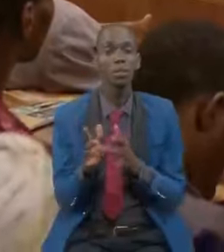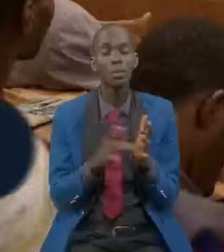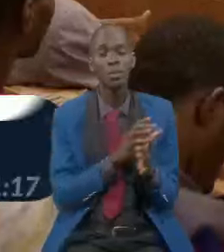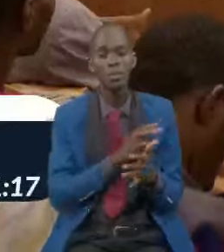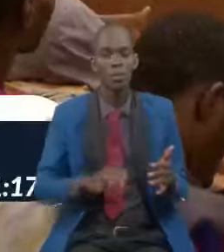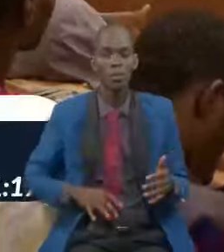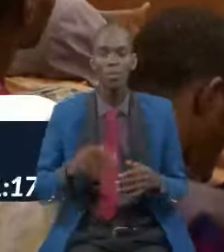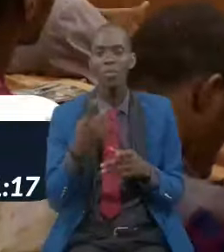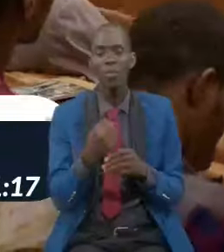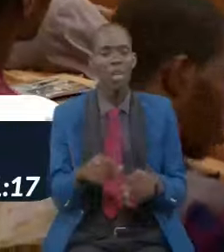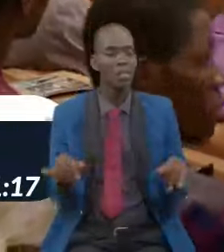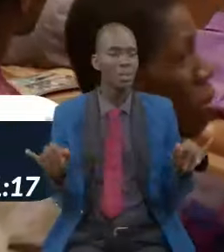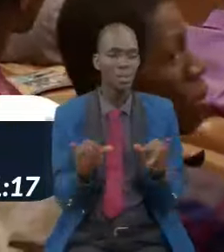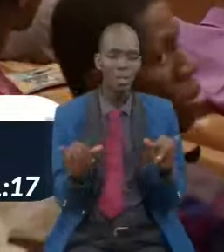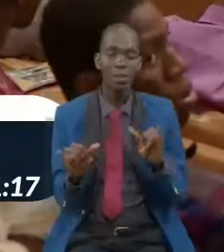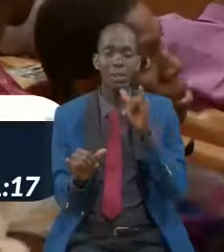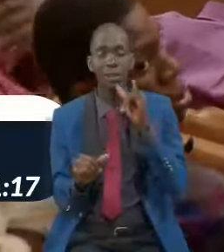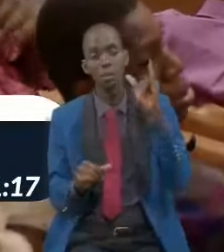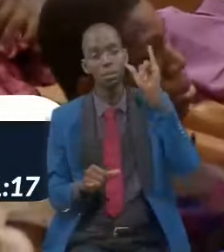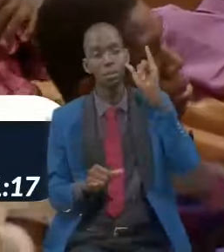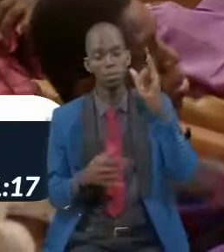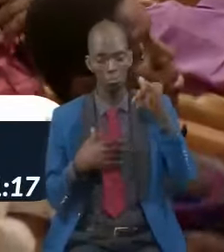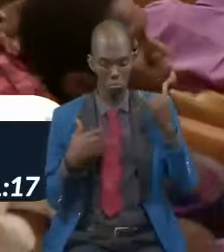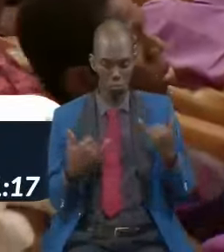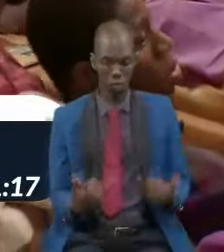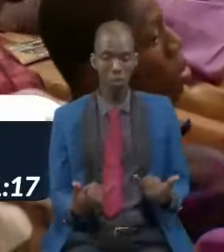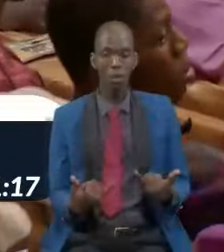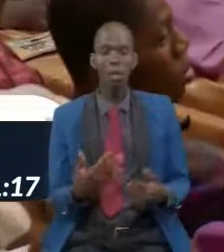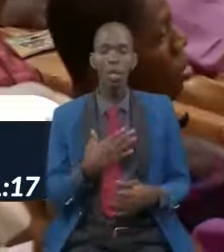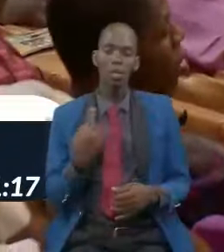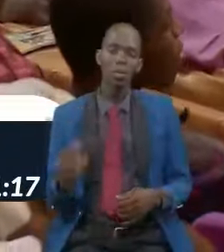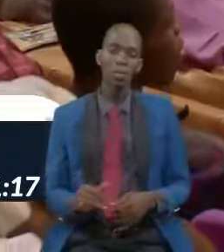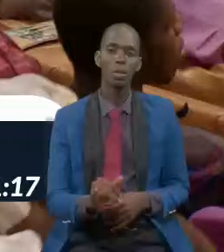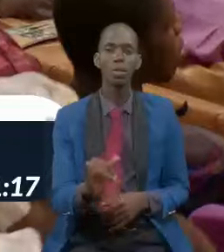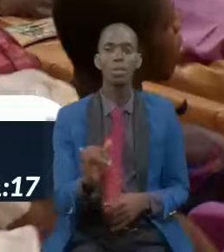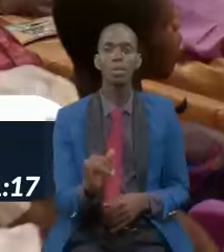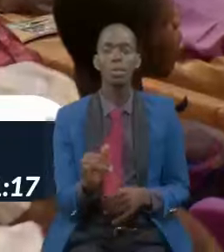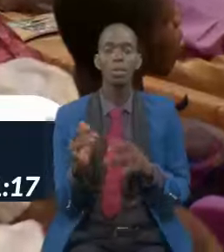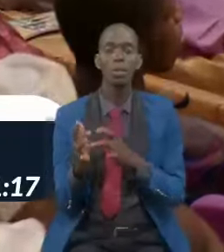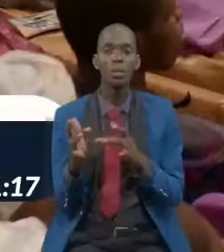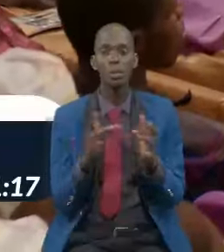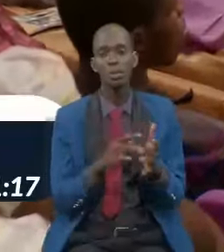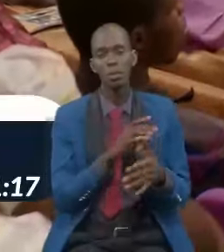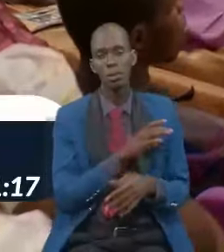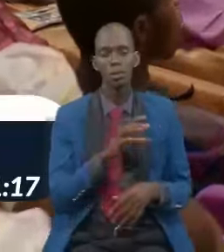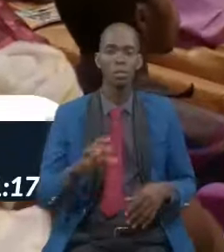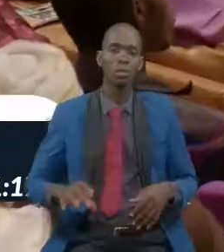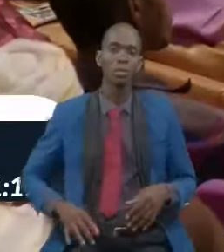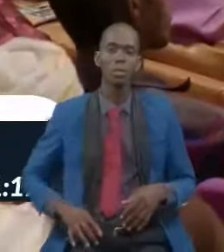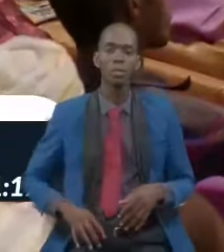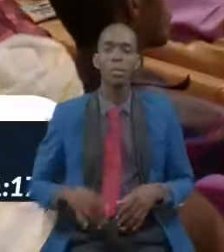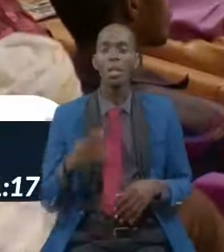same yesterday and today and forever. Jesus Christ,